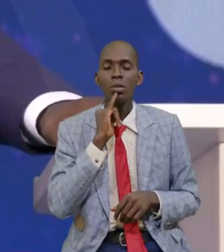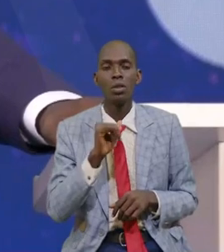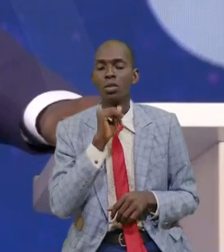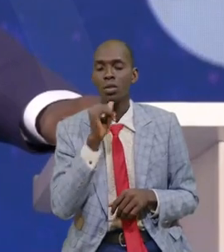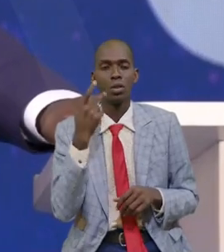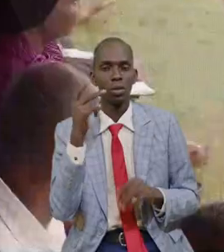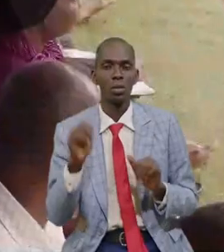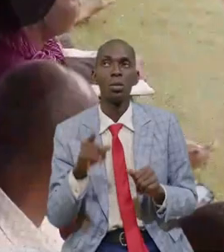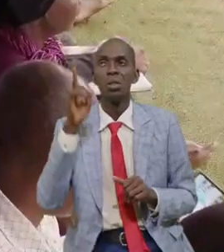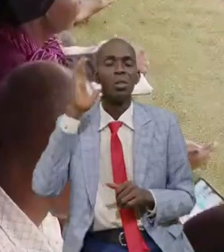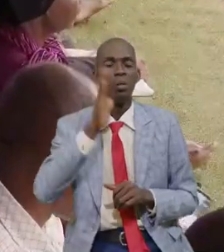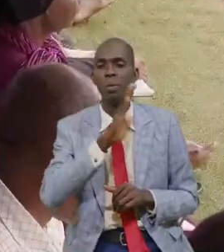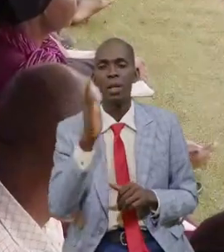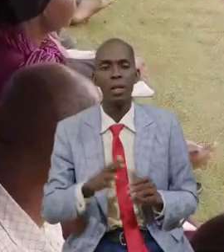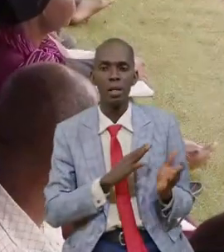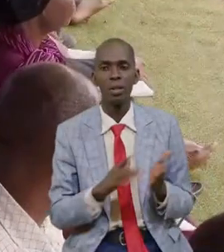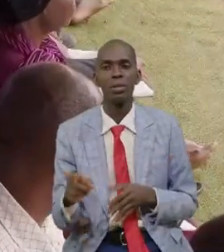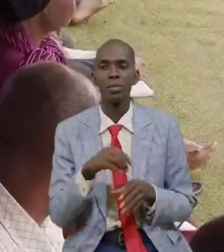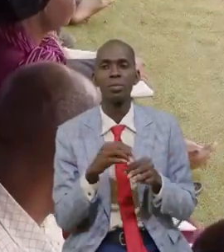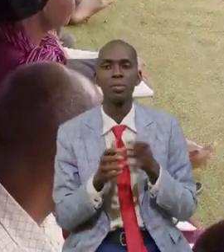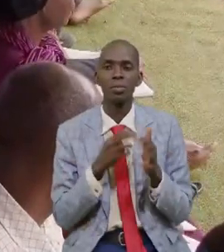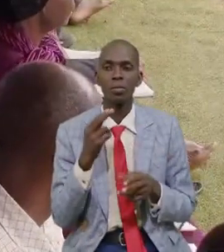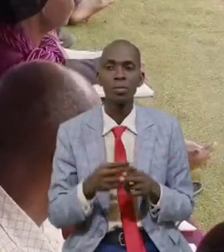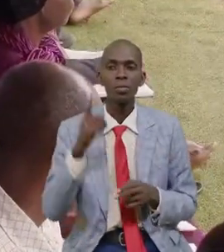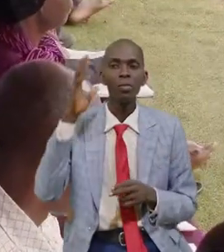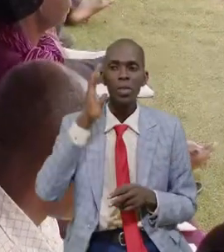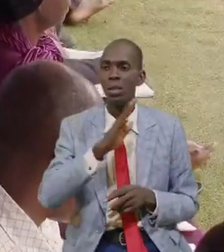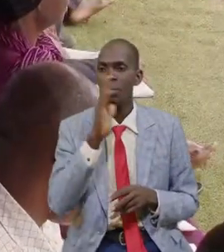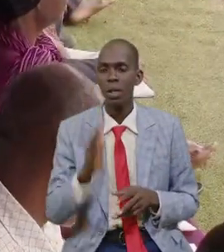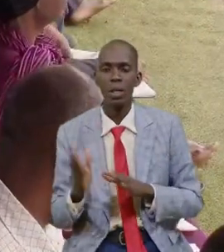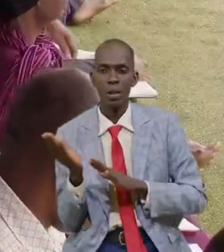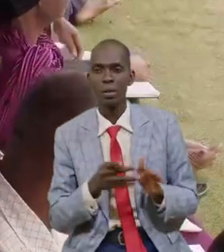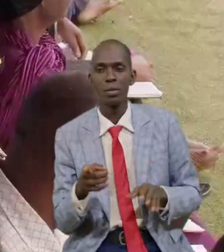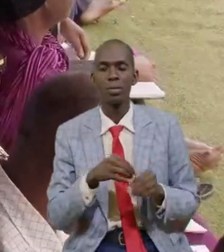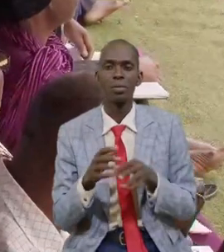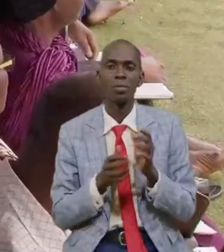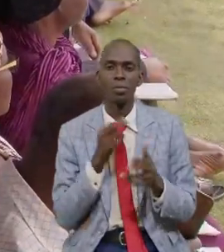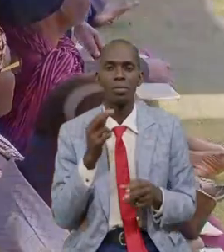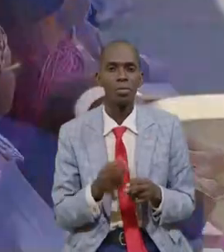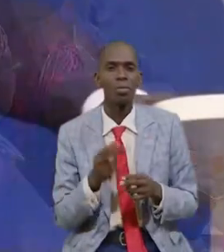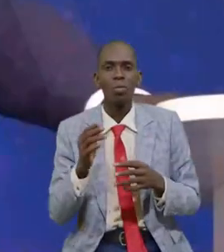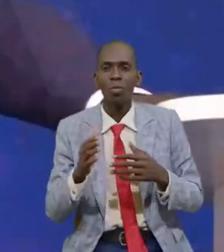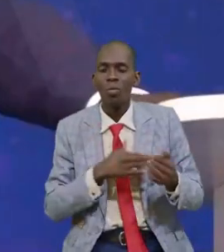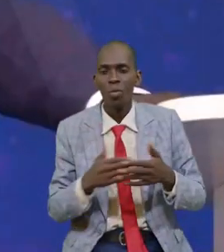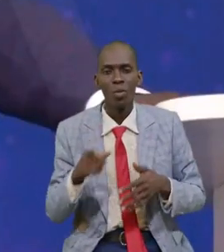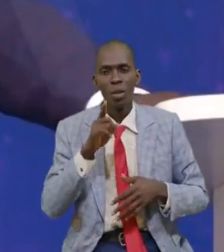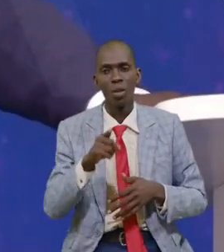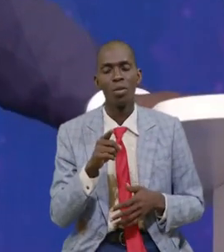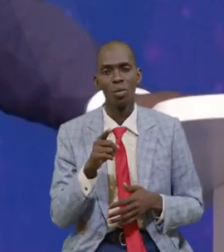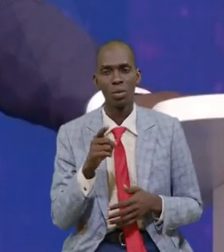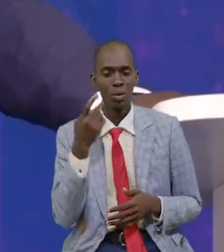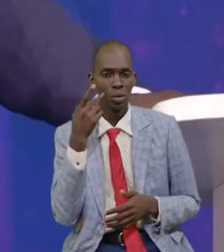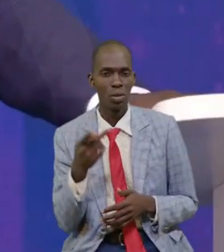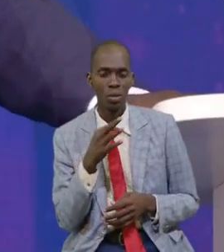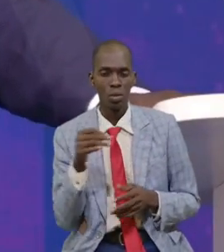will never leave you. Amen. He will never forsake you. Amen. Whatever you see of this